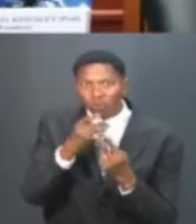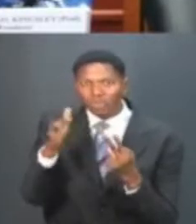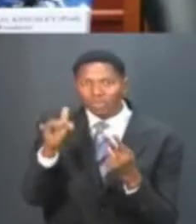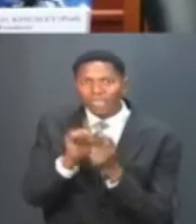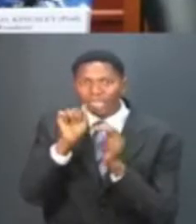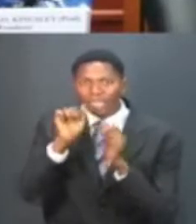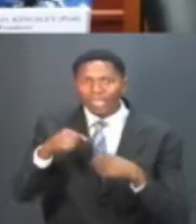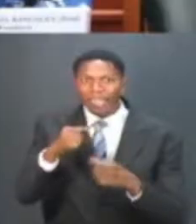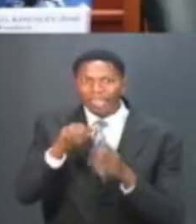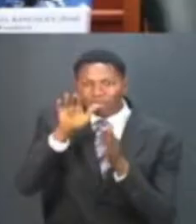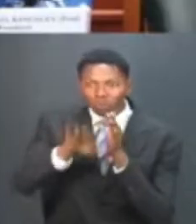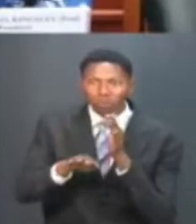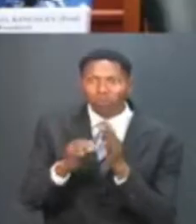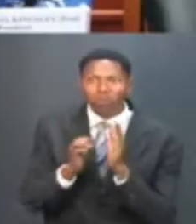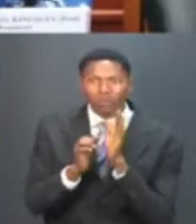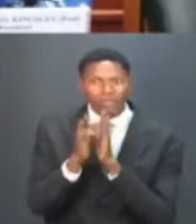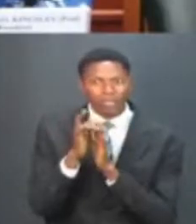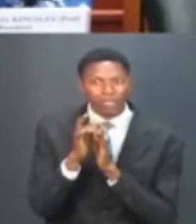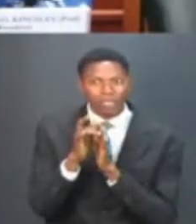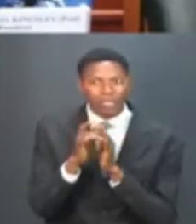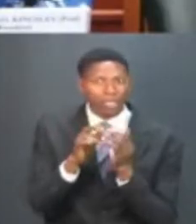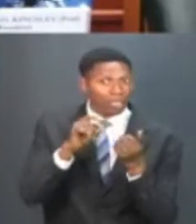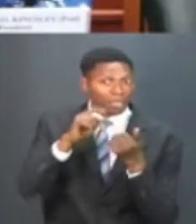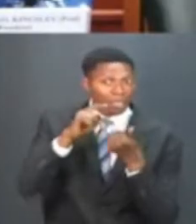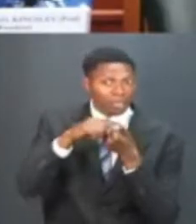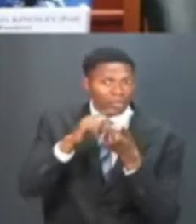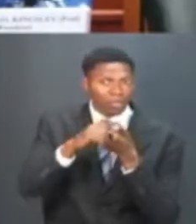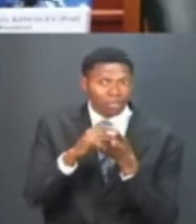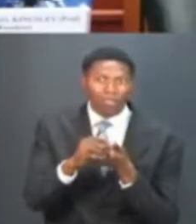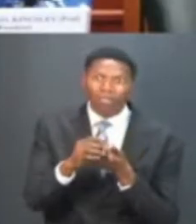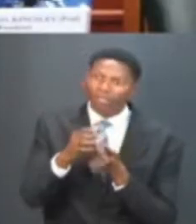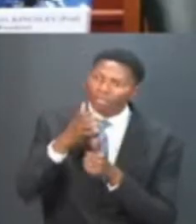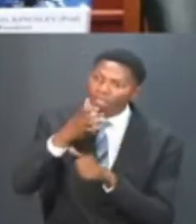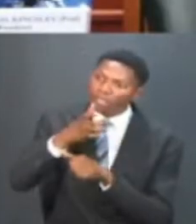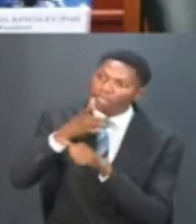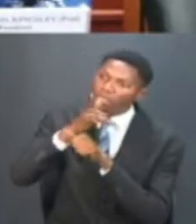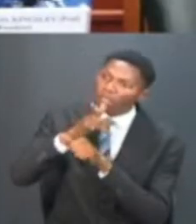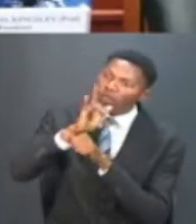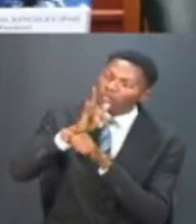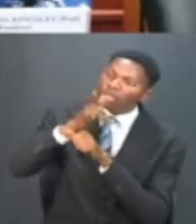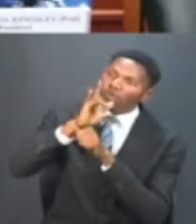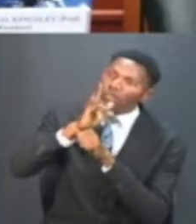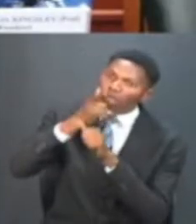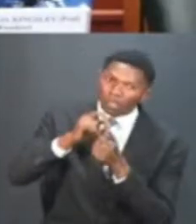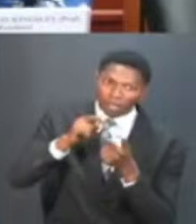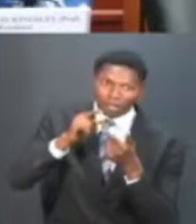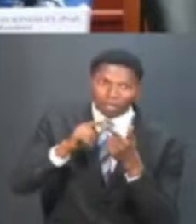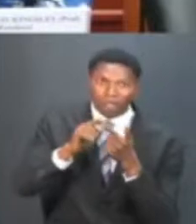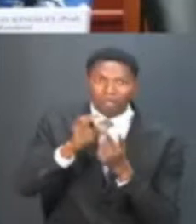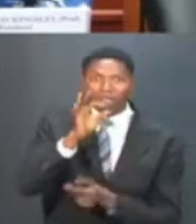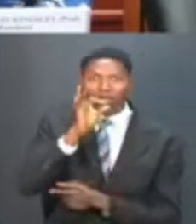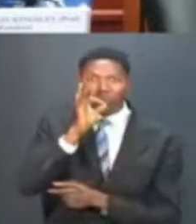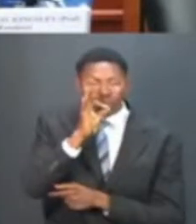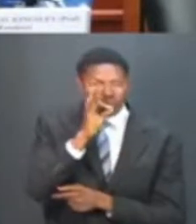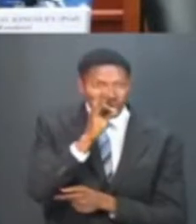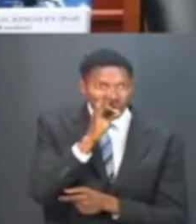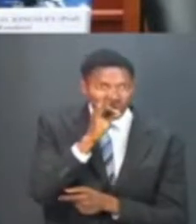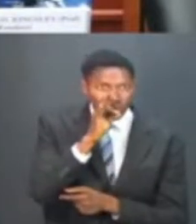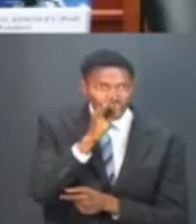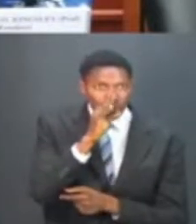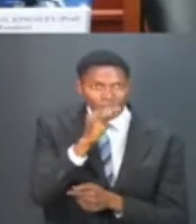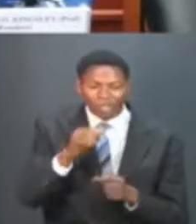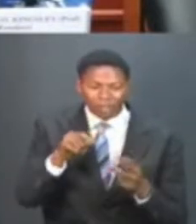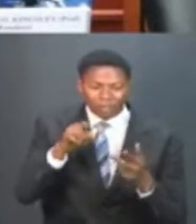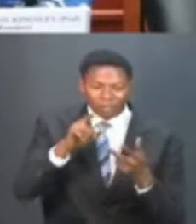cancer: drinking and smoking. This, and also